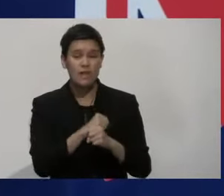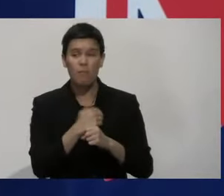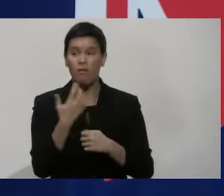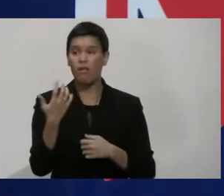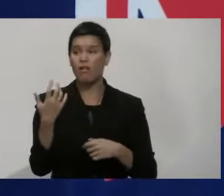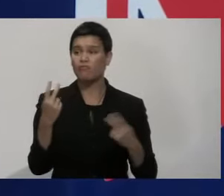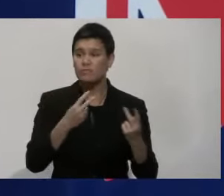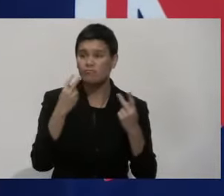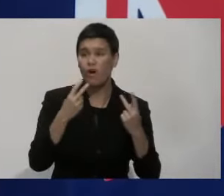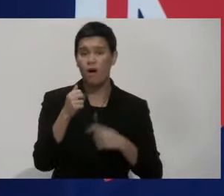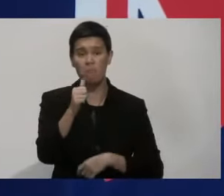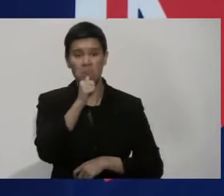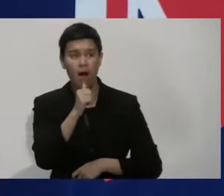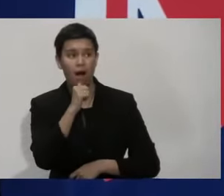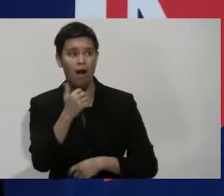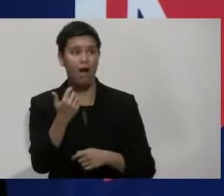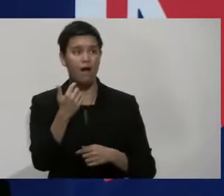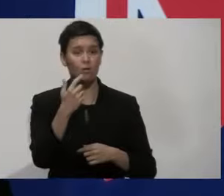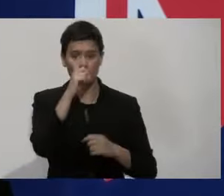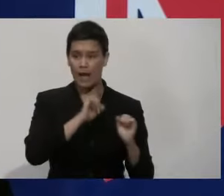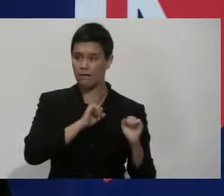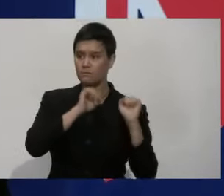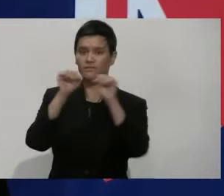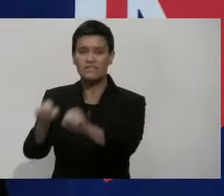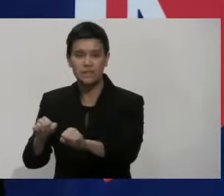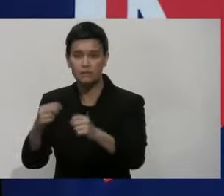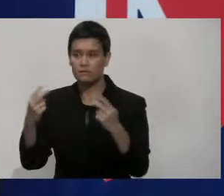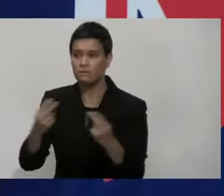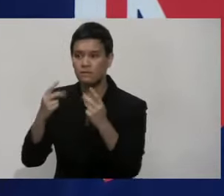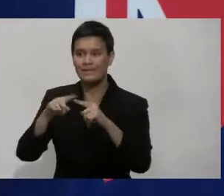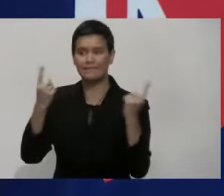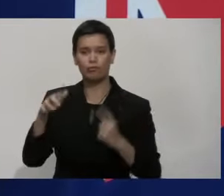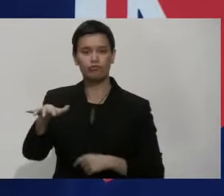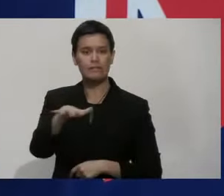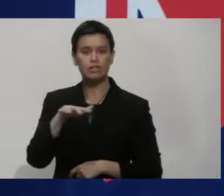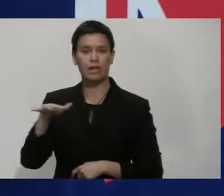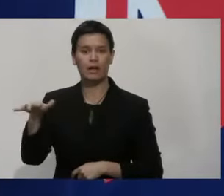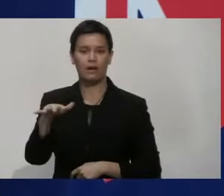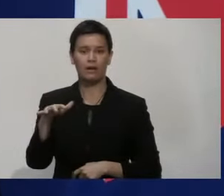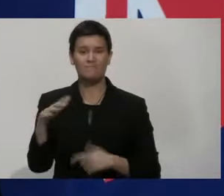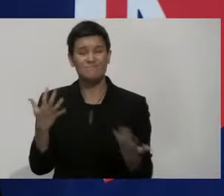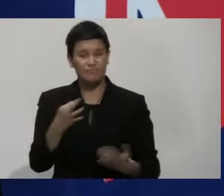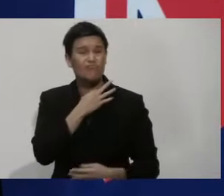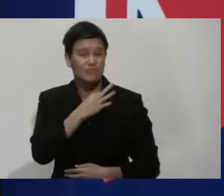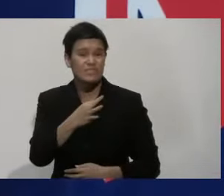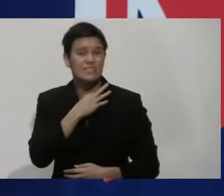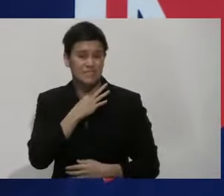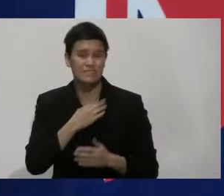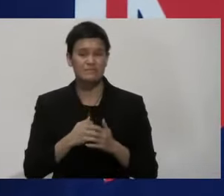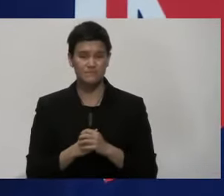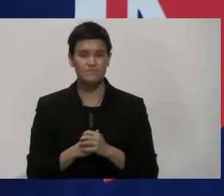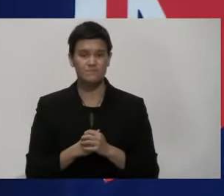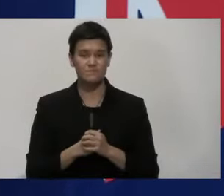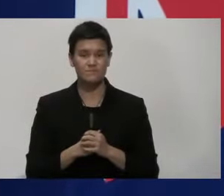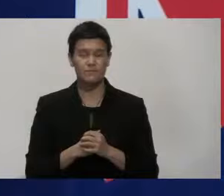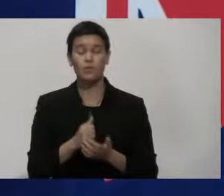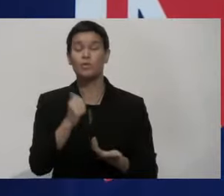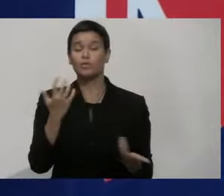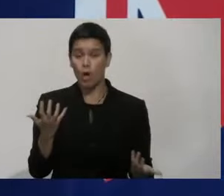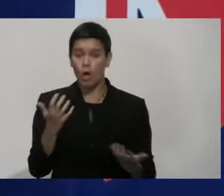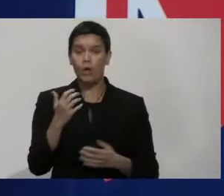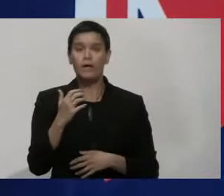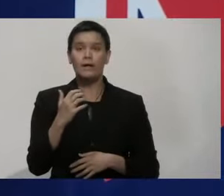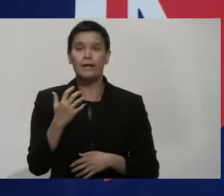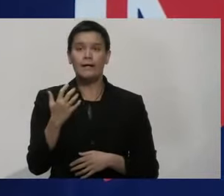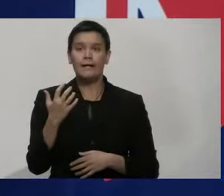retailers. But with that movement does come risk, so there is a choice to be made. If we want the economic benefit